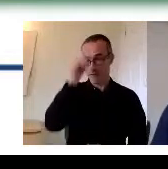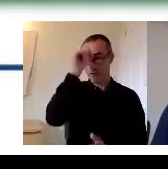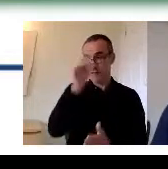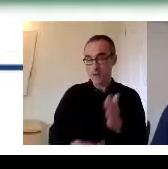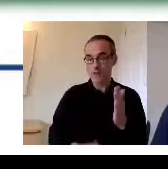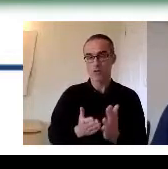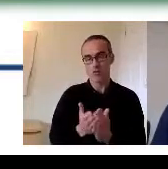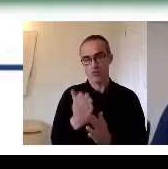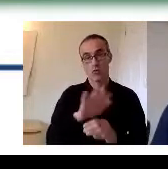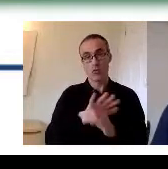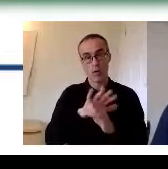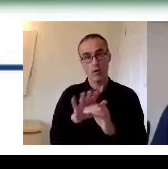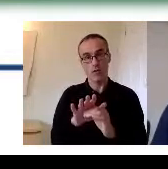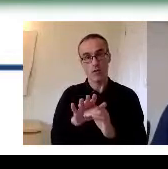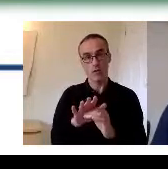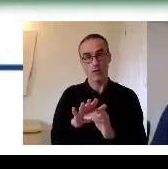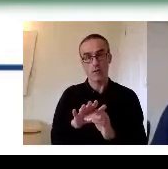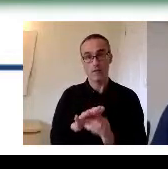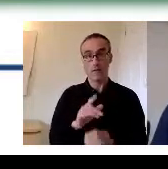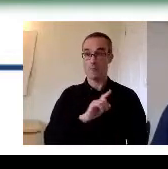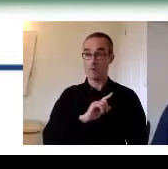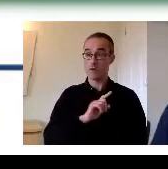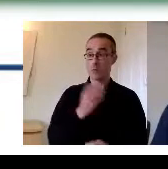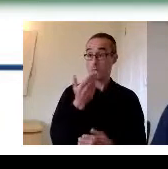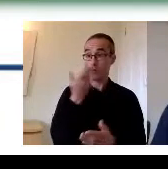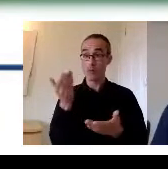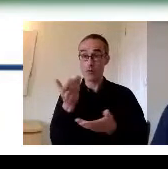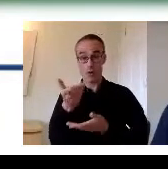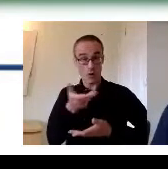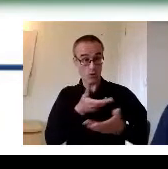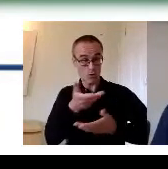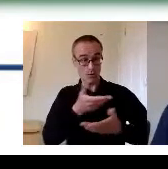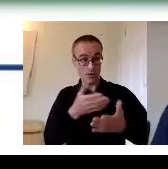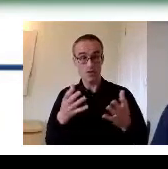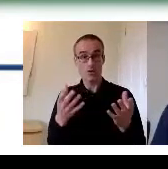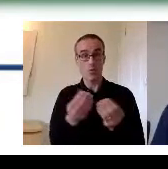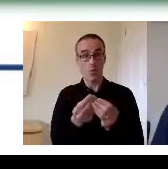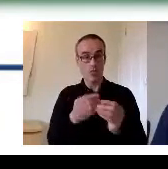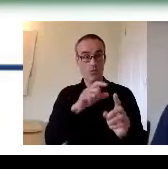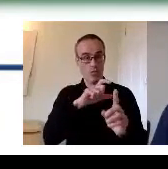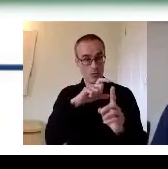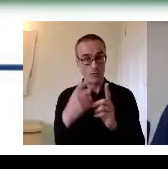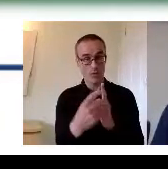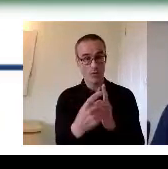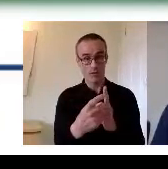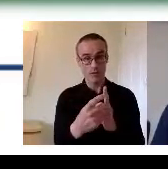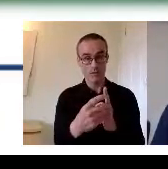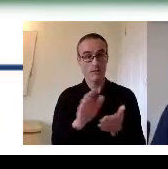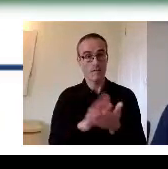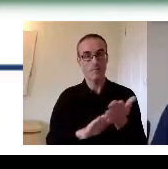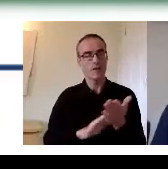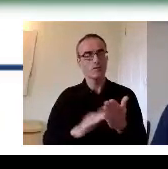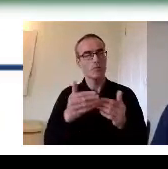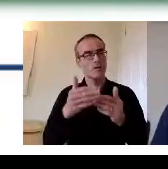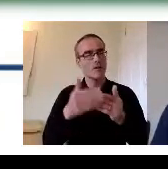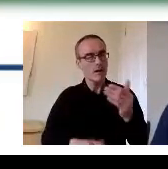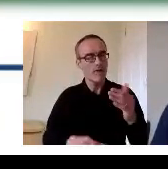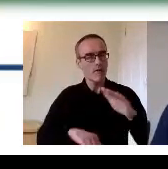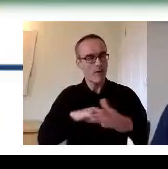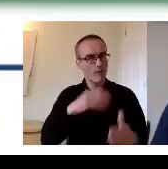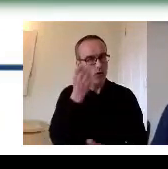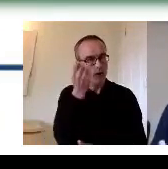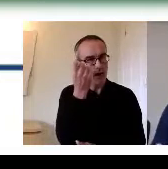because without consulting with these communities, I think we're never actually going to really know